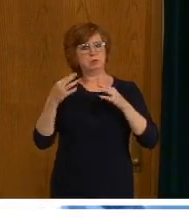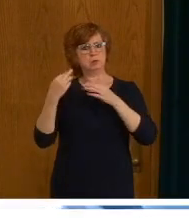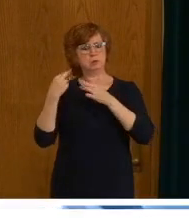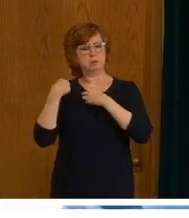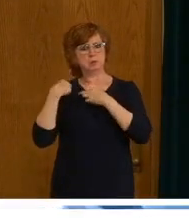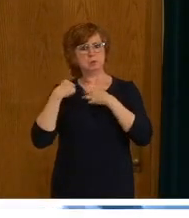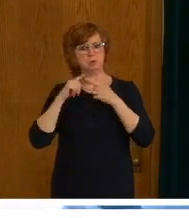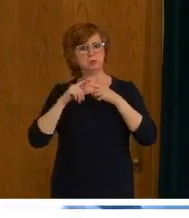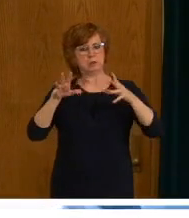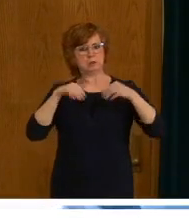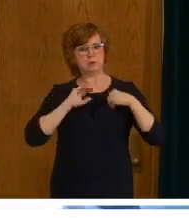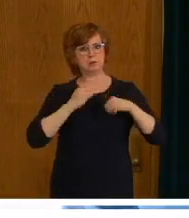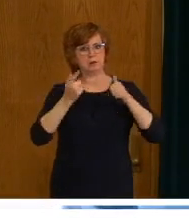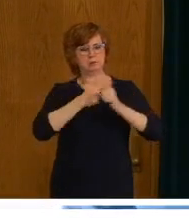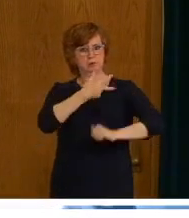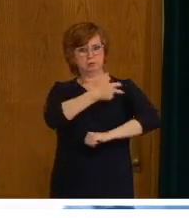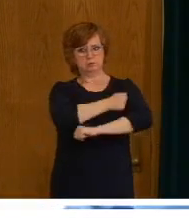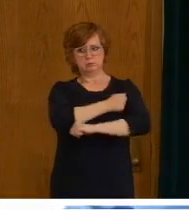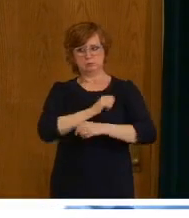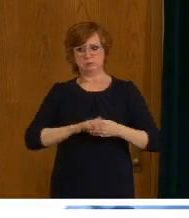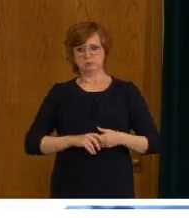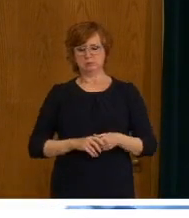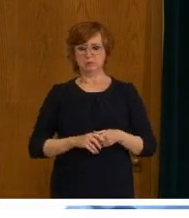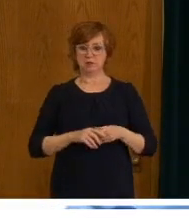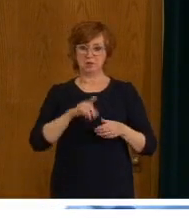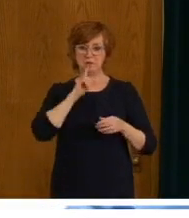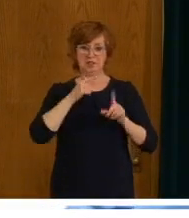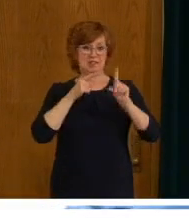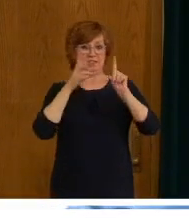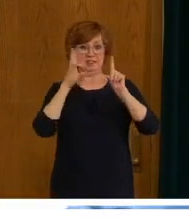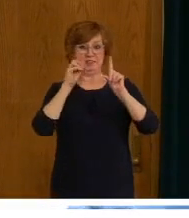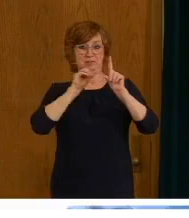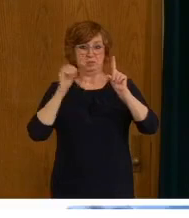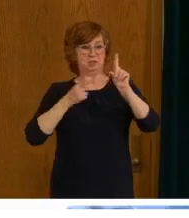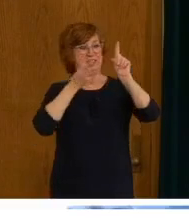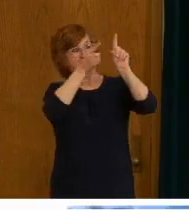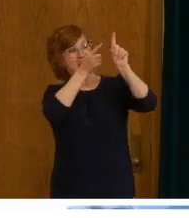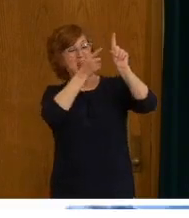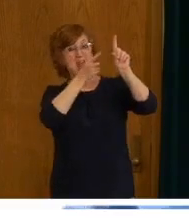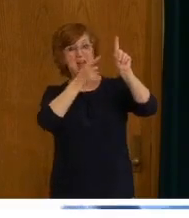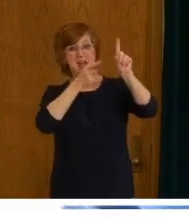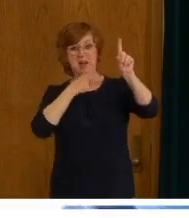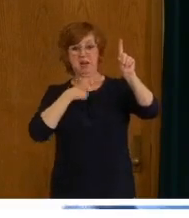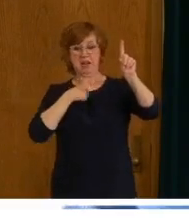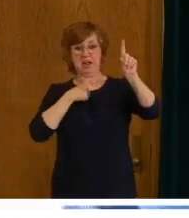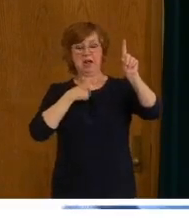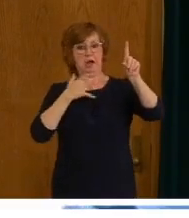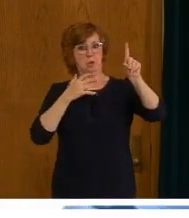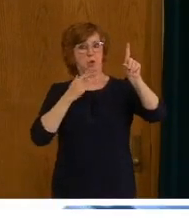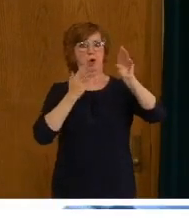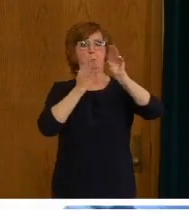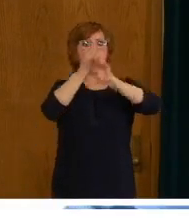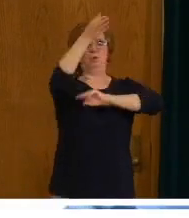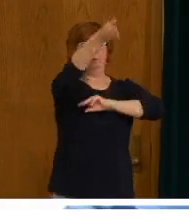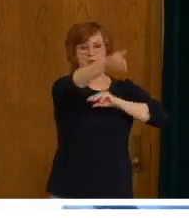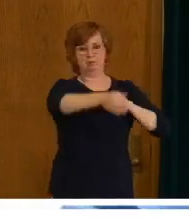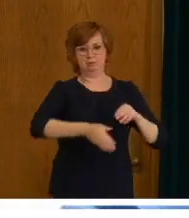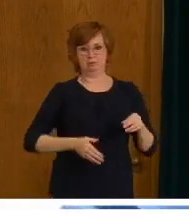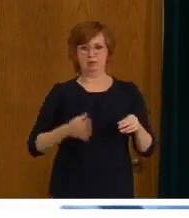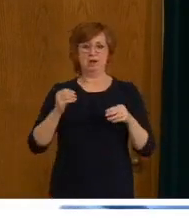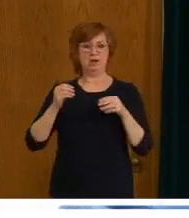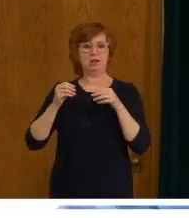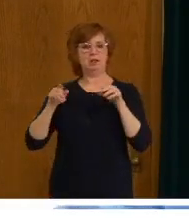I really look forward for us to exceeding that target of 70% 12 and older, but also get our second